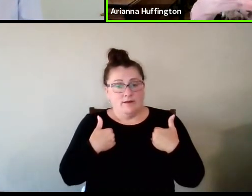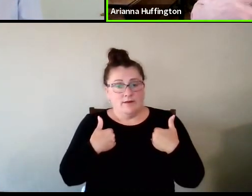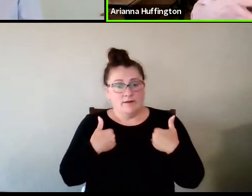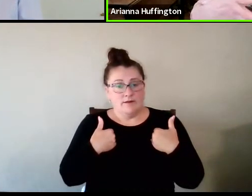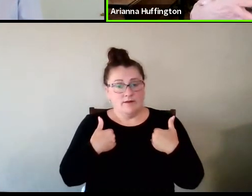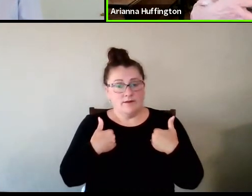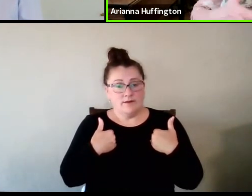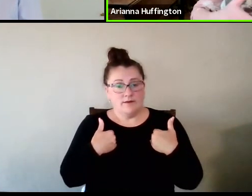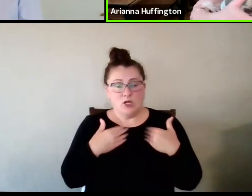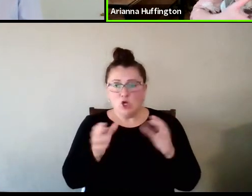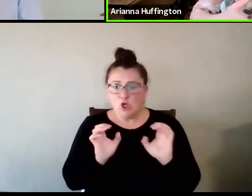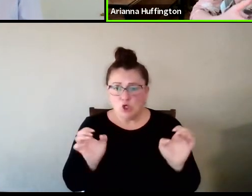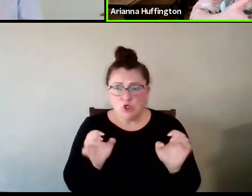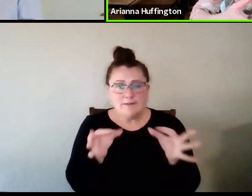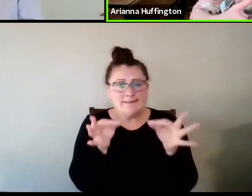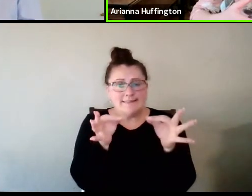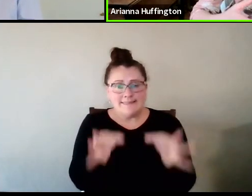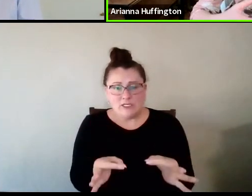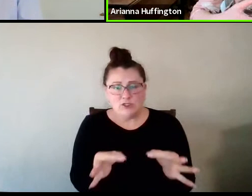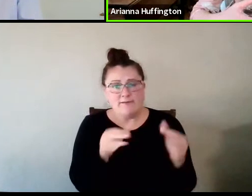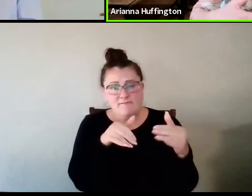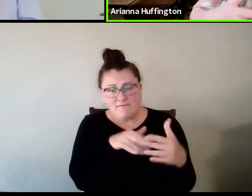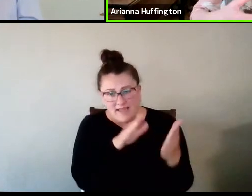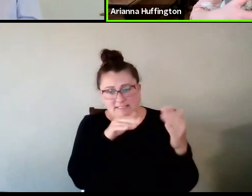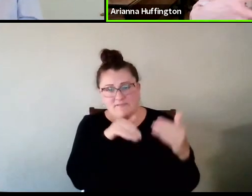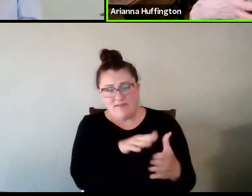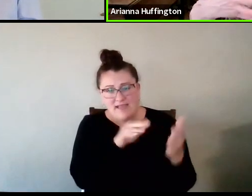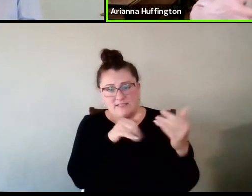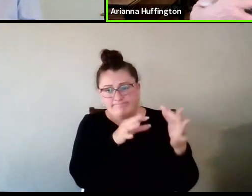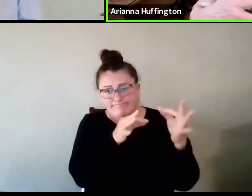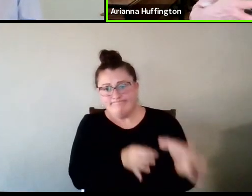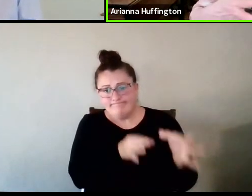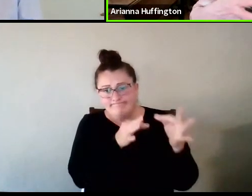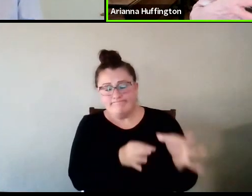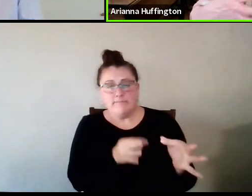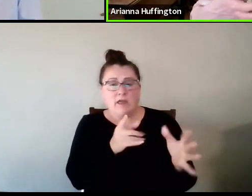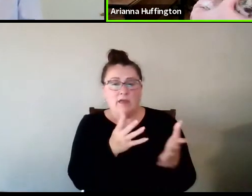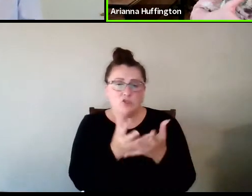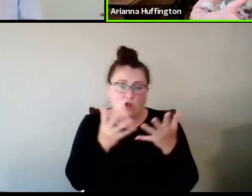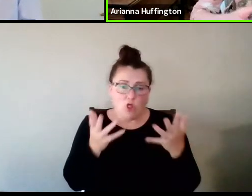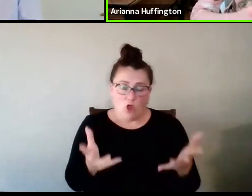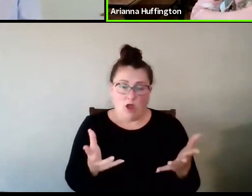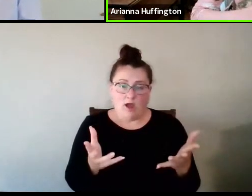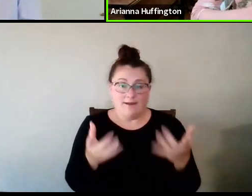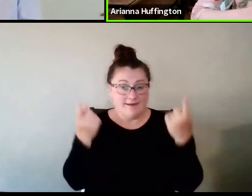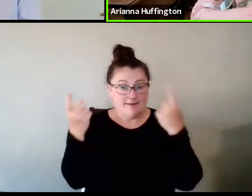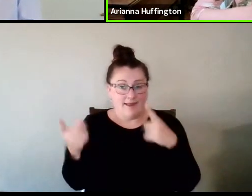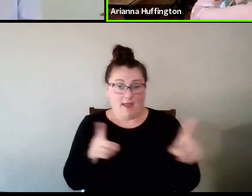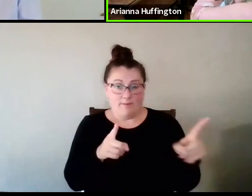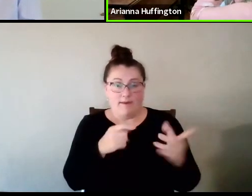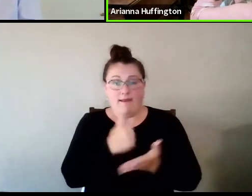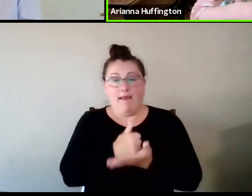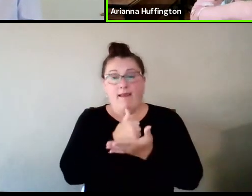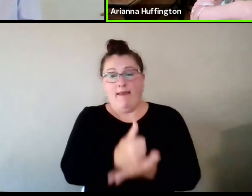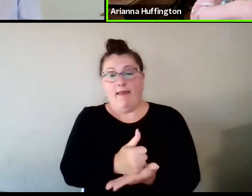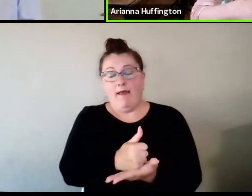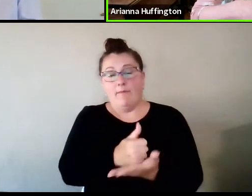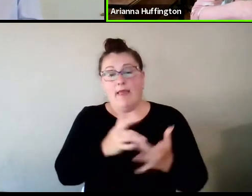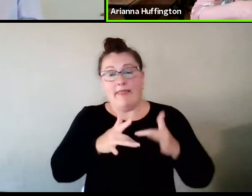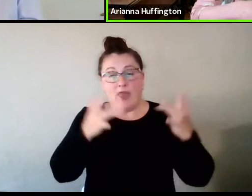the urgent decisions facing them, and there is a lot that can help them in the heart of